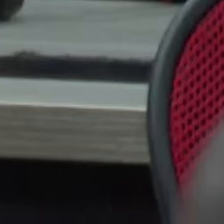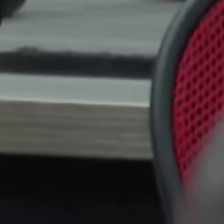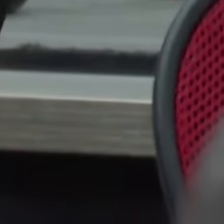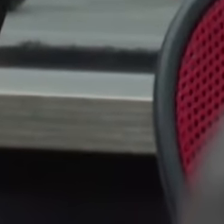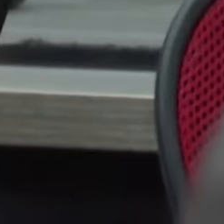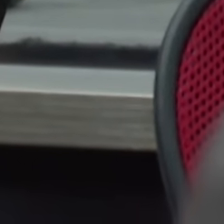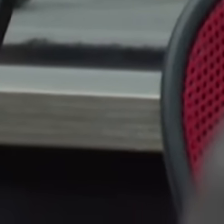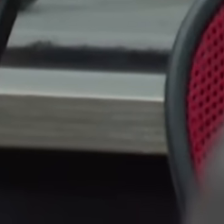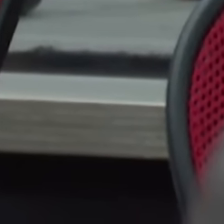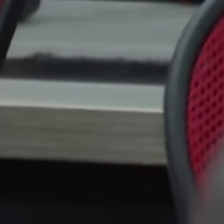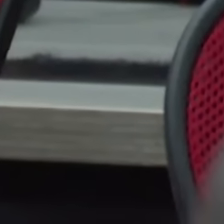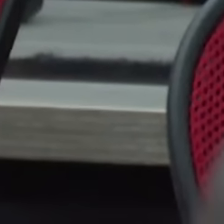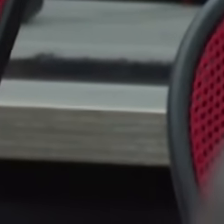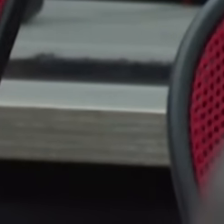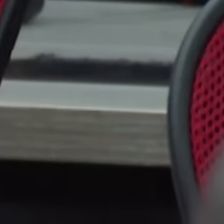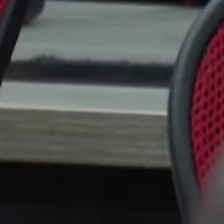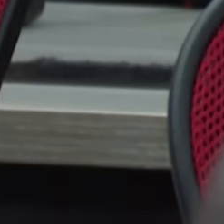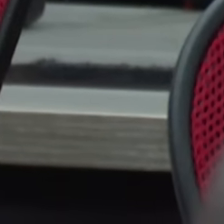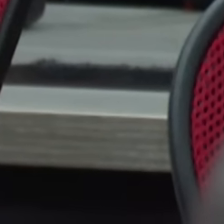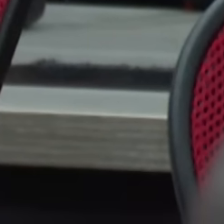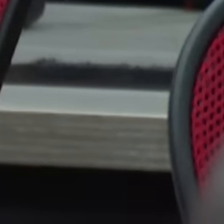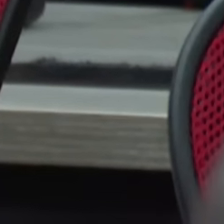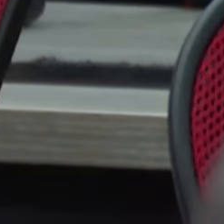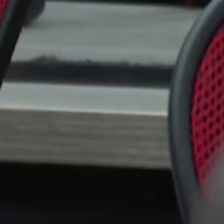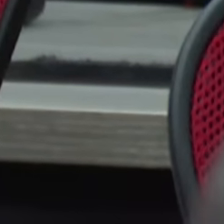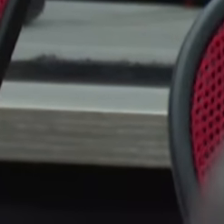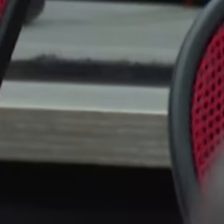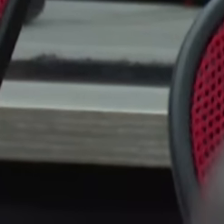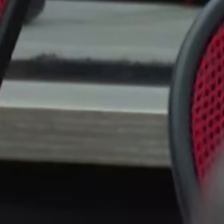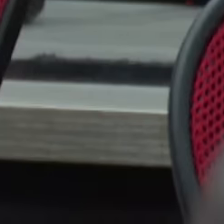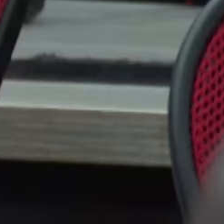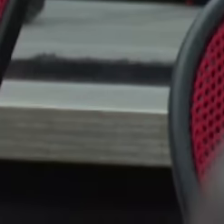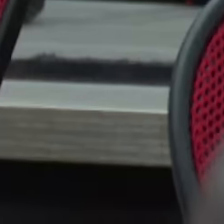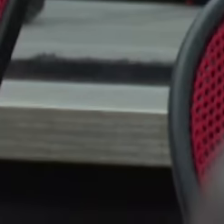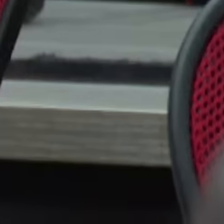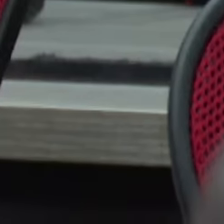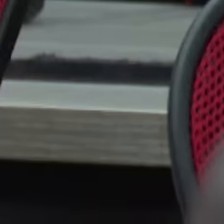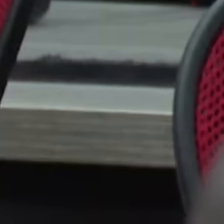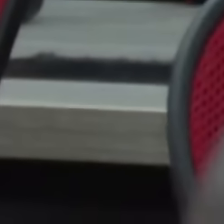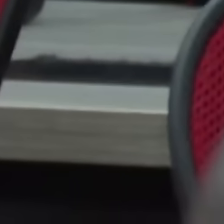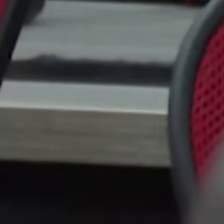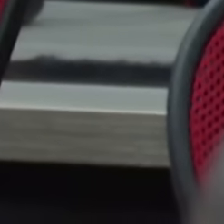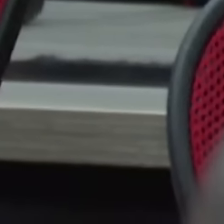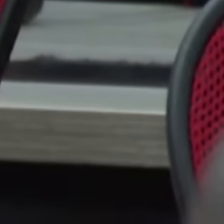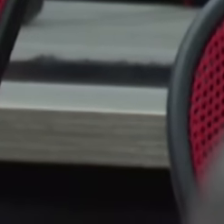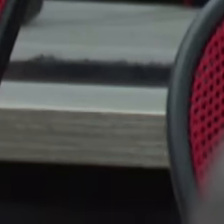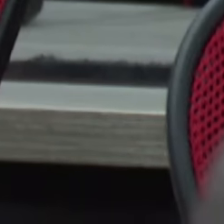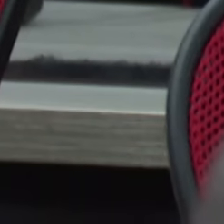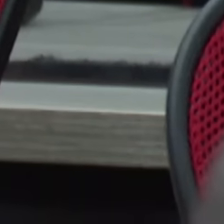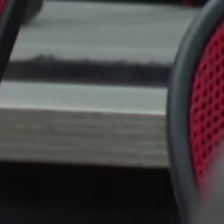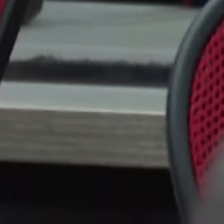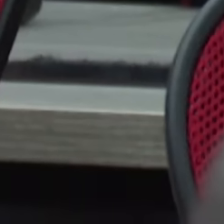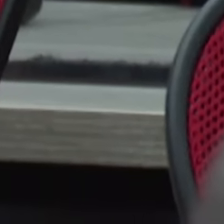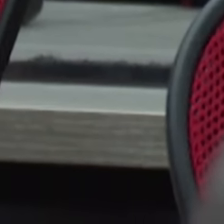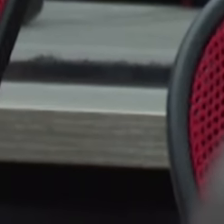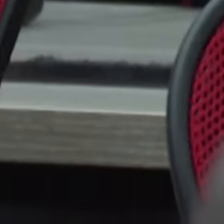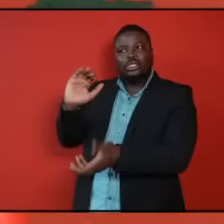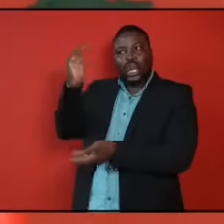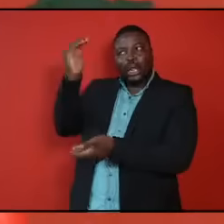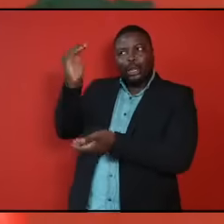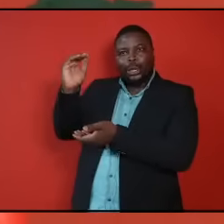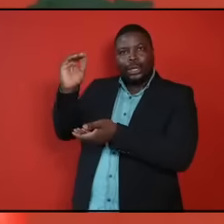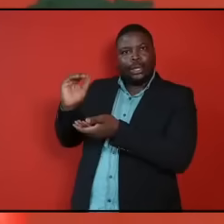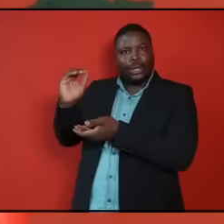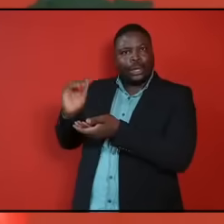shedding has merely been repackaged as load reduction, with working class communities continuing to bear the brunt